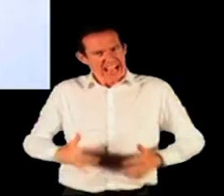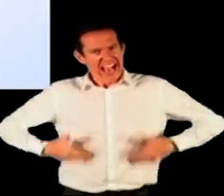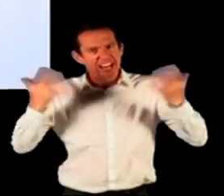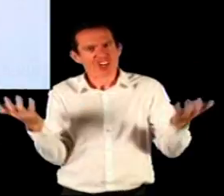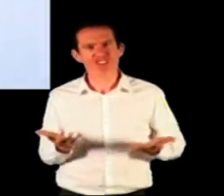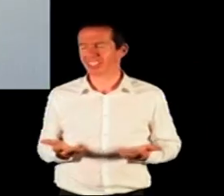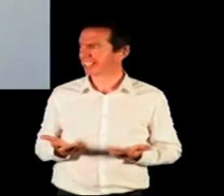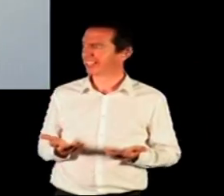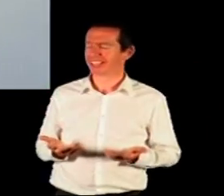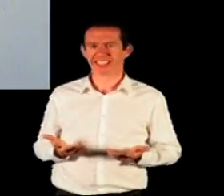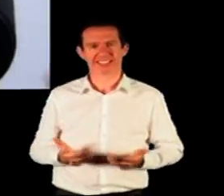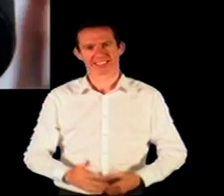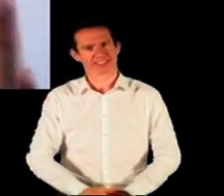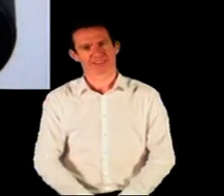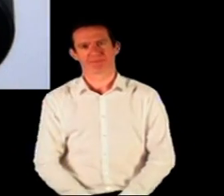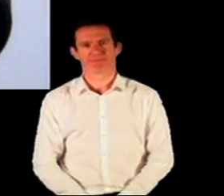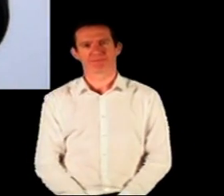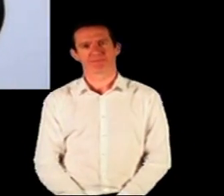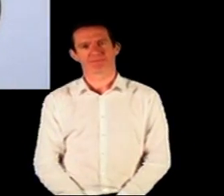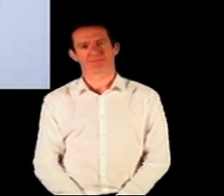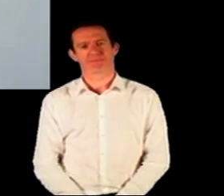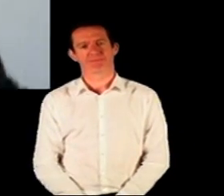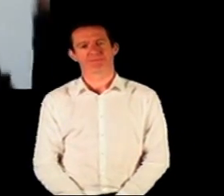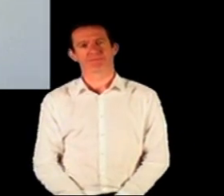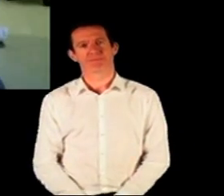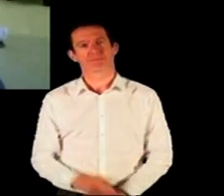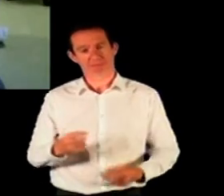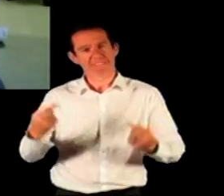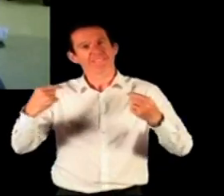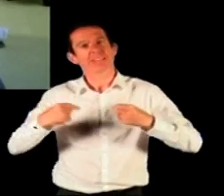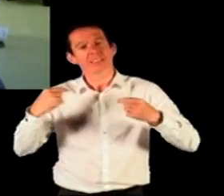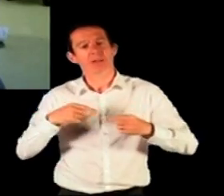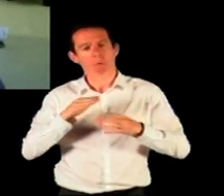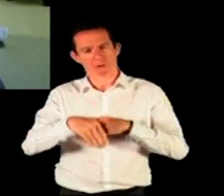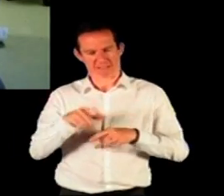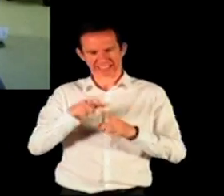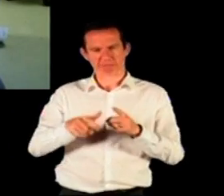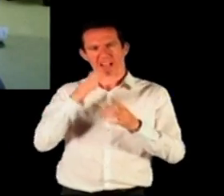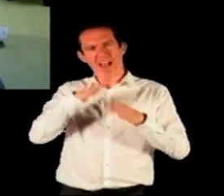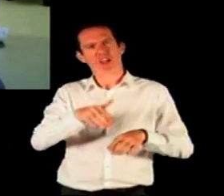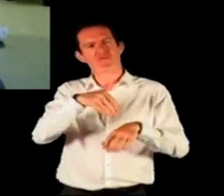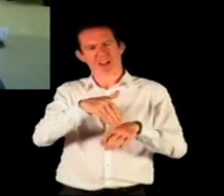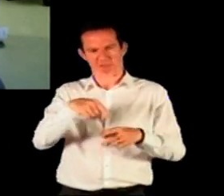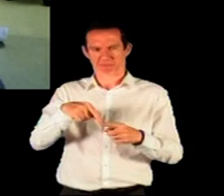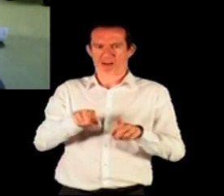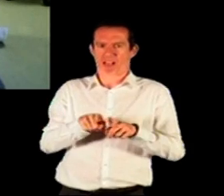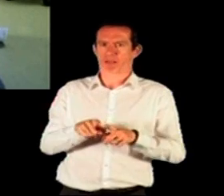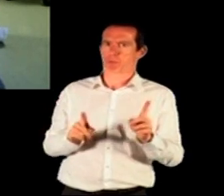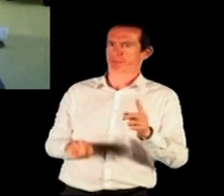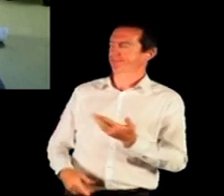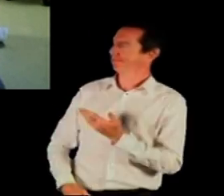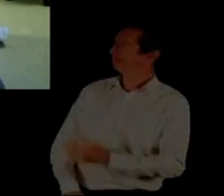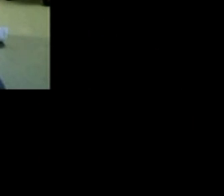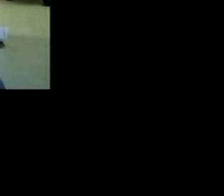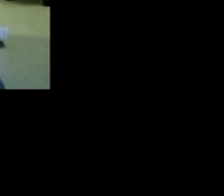and it makes me angry. Being a victim of disability hate crime